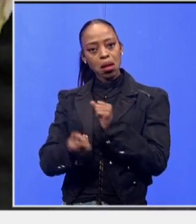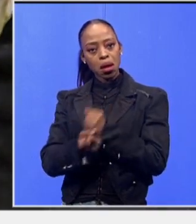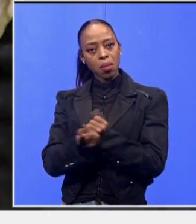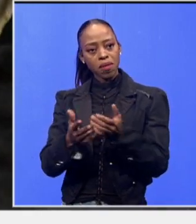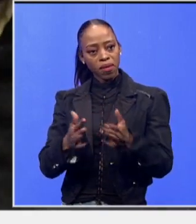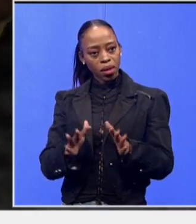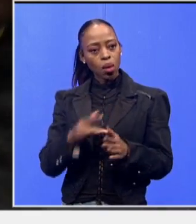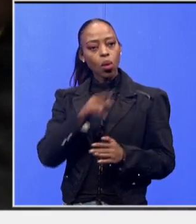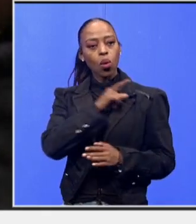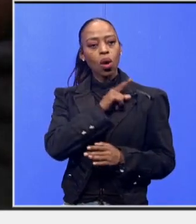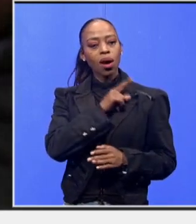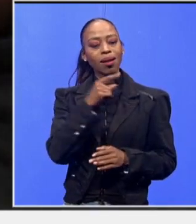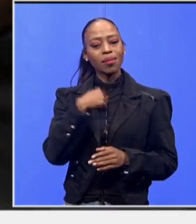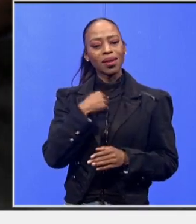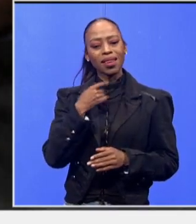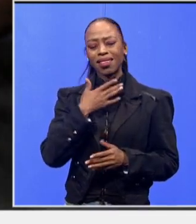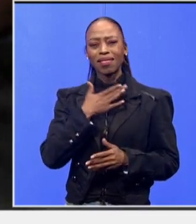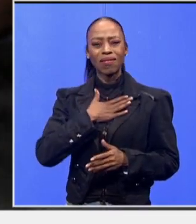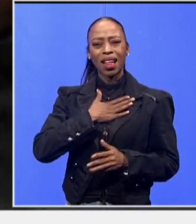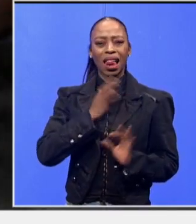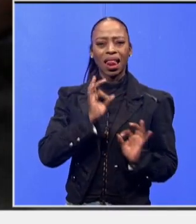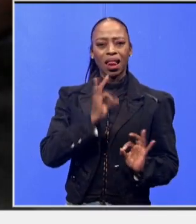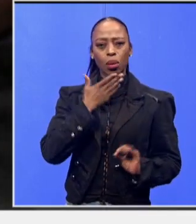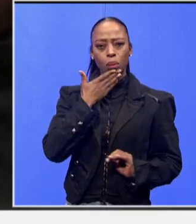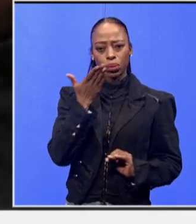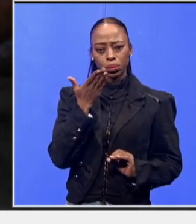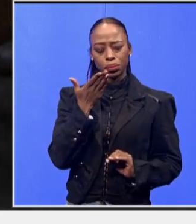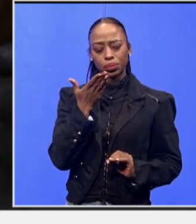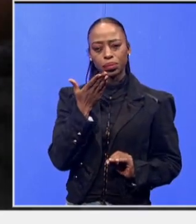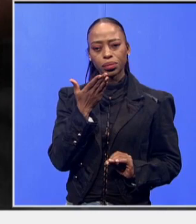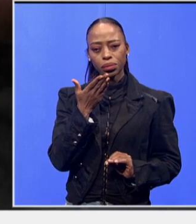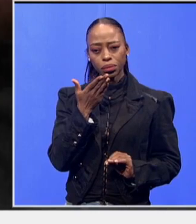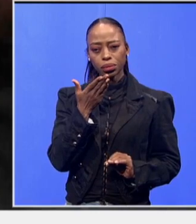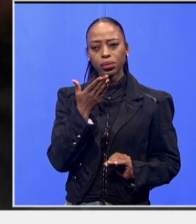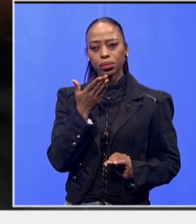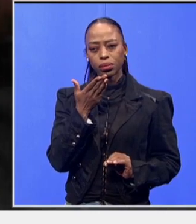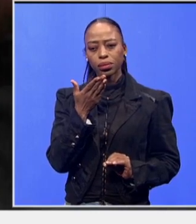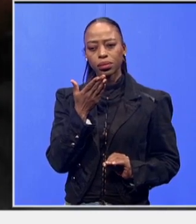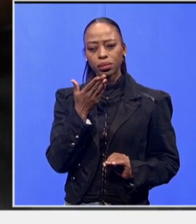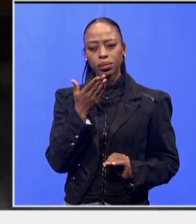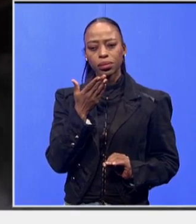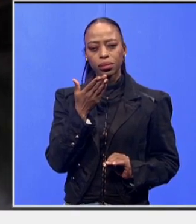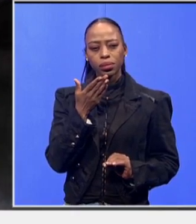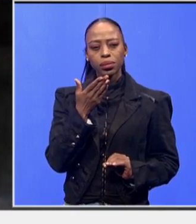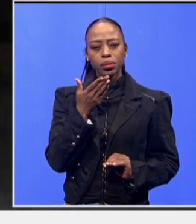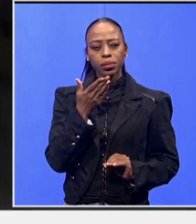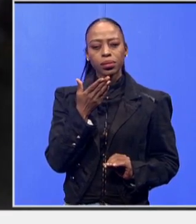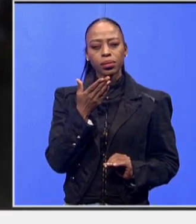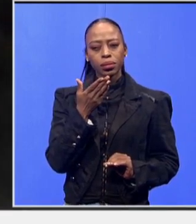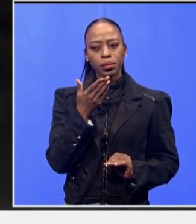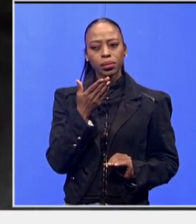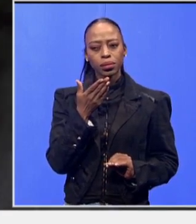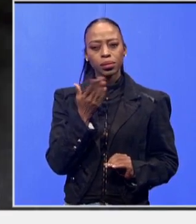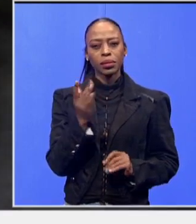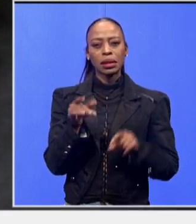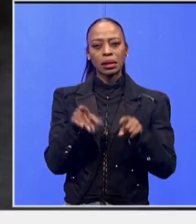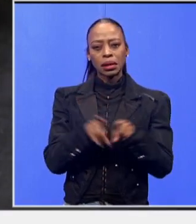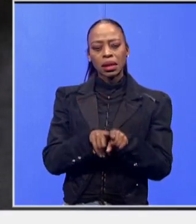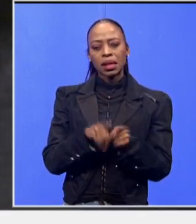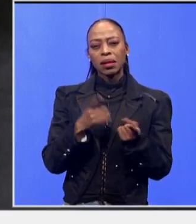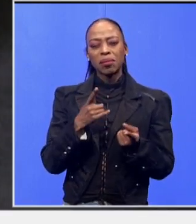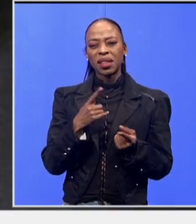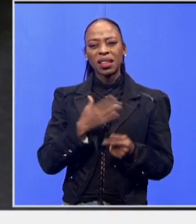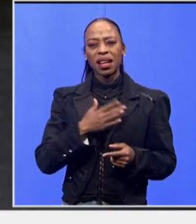because I don't feel well even at work. There's no appetite.